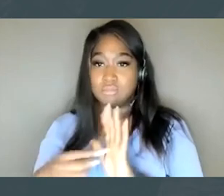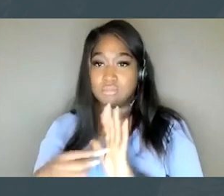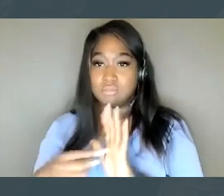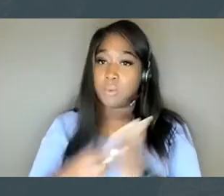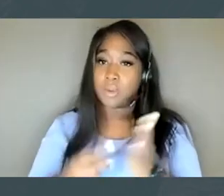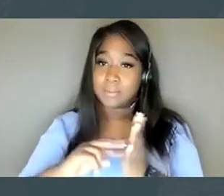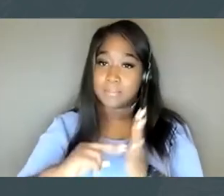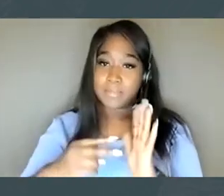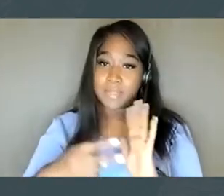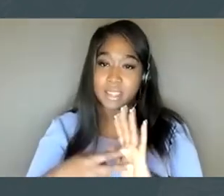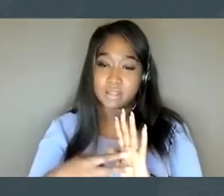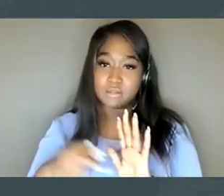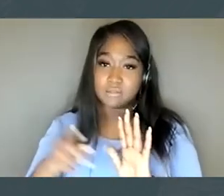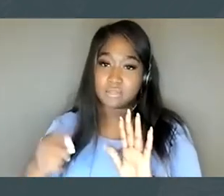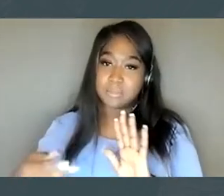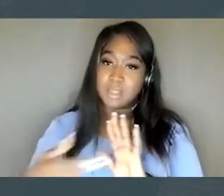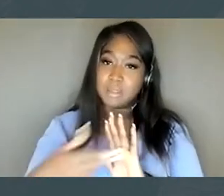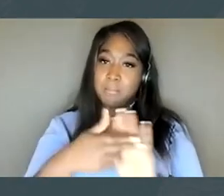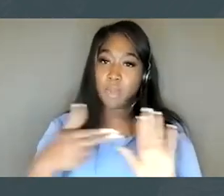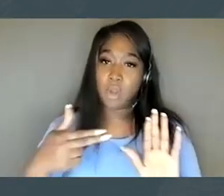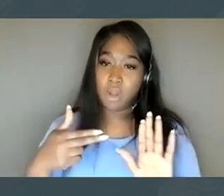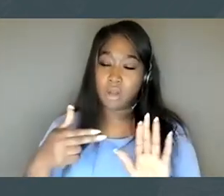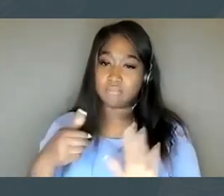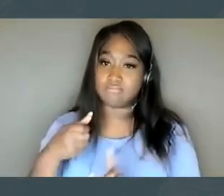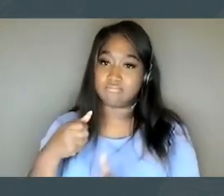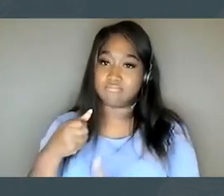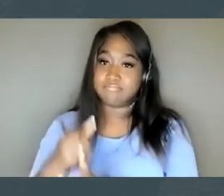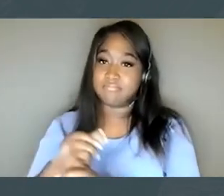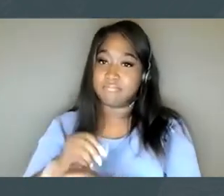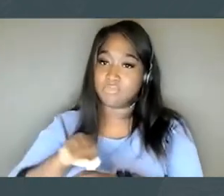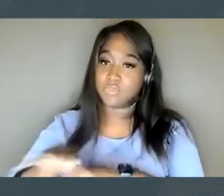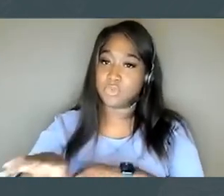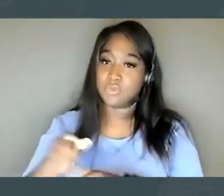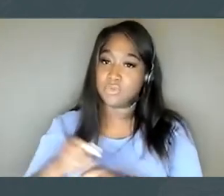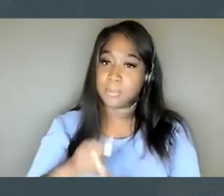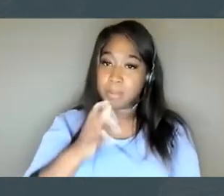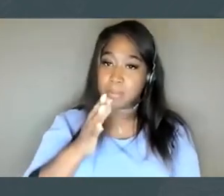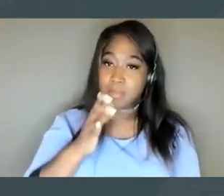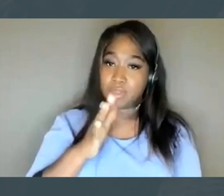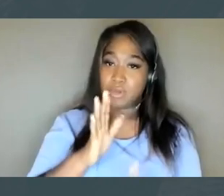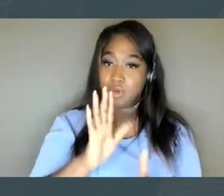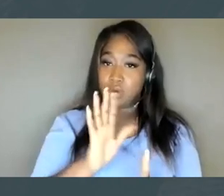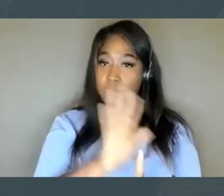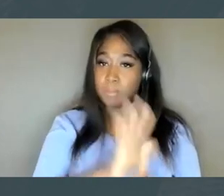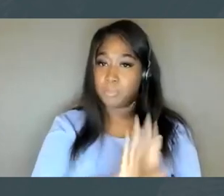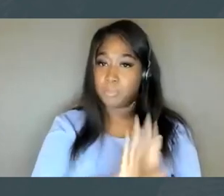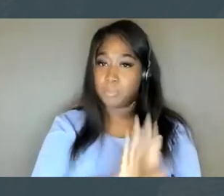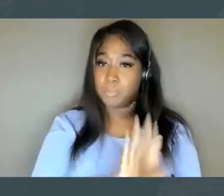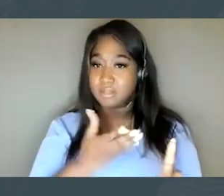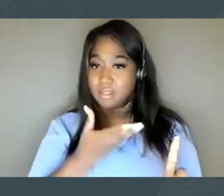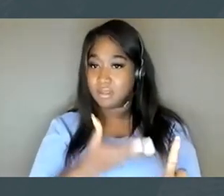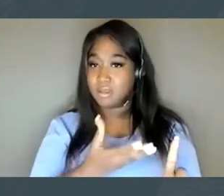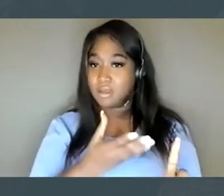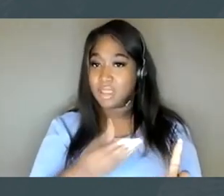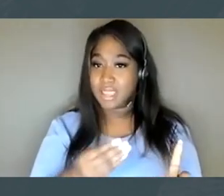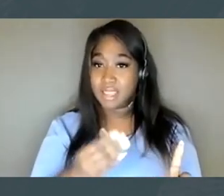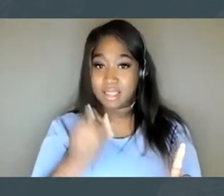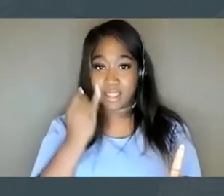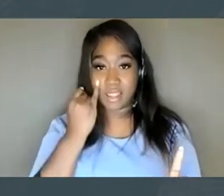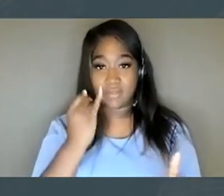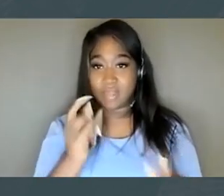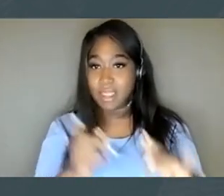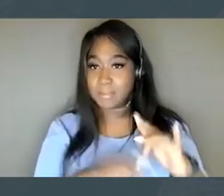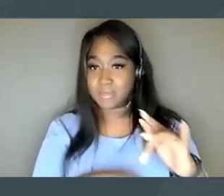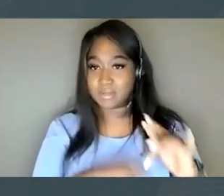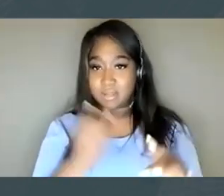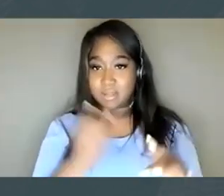to be marked by the mother, both by her presence and her absence. And I think I was also thinking about, you know,